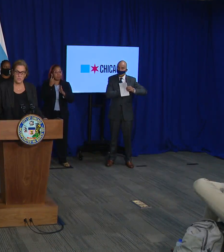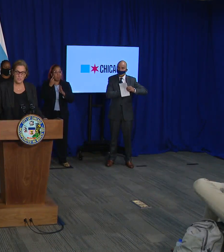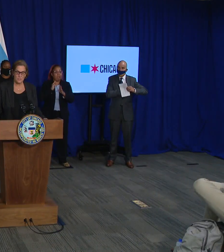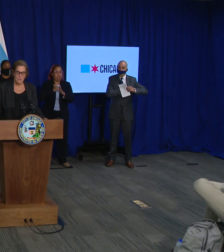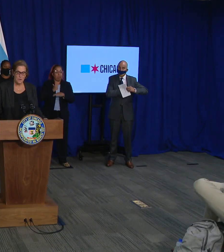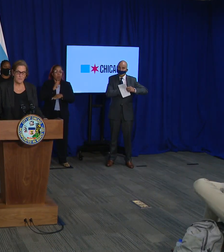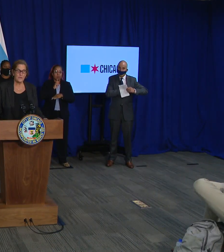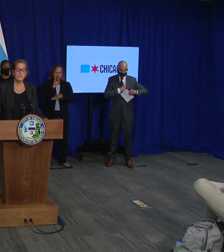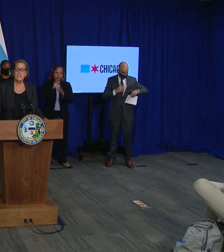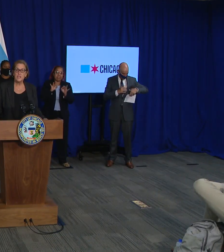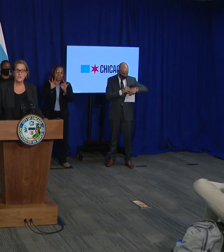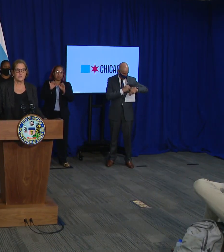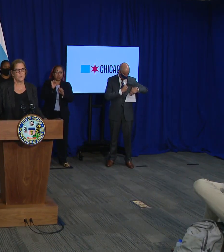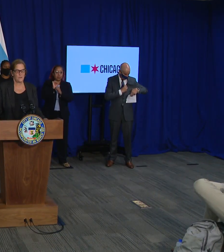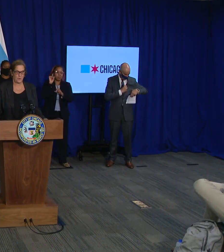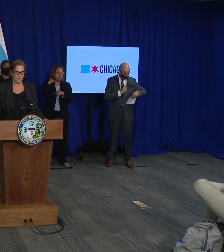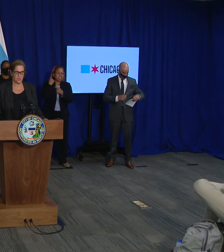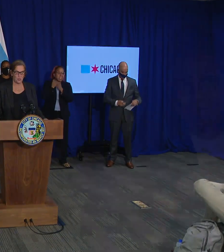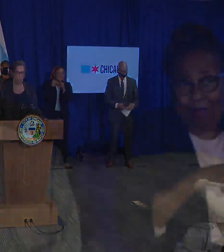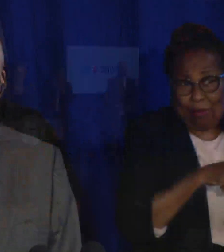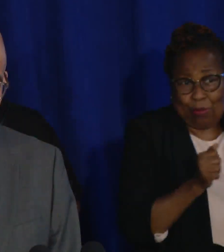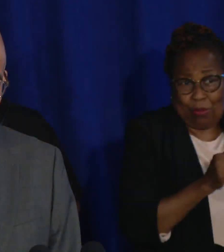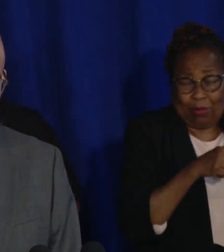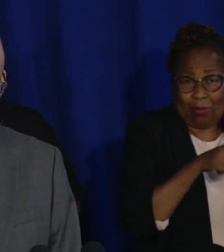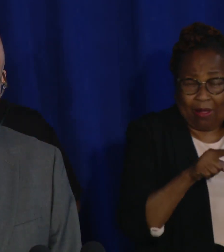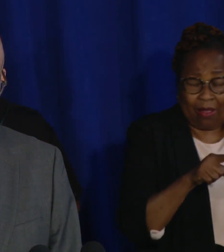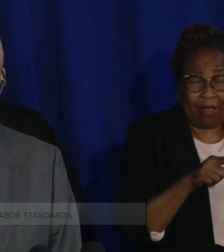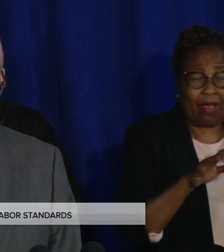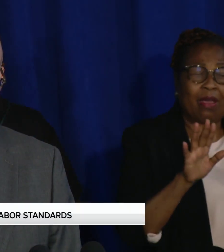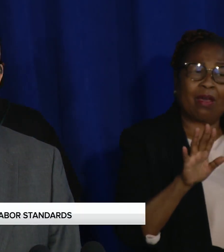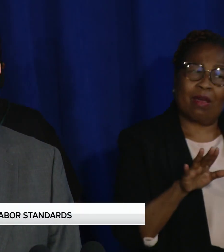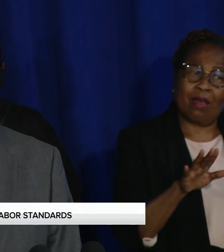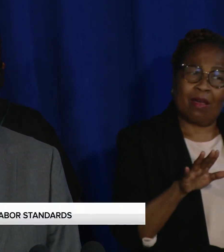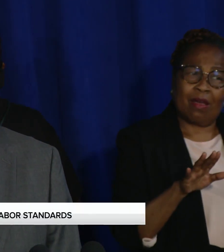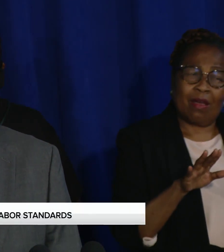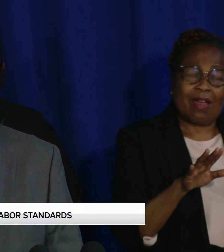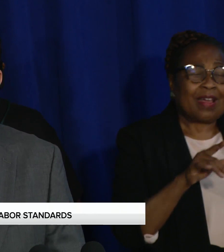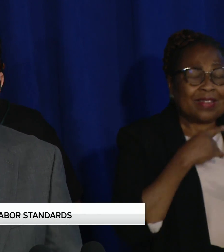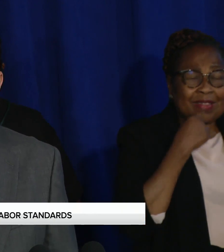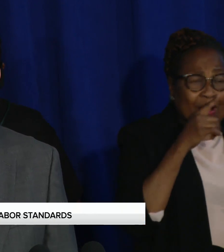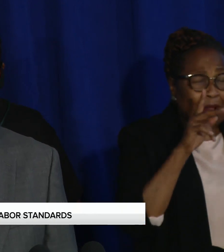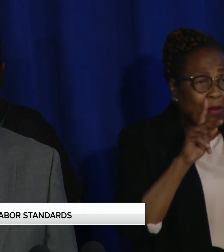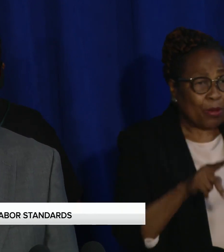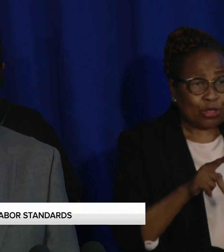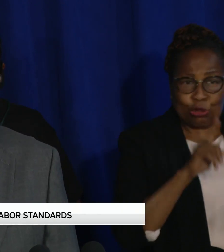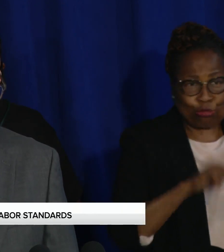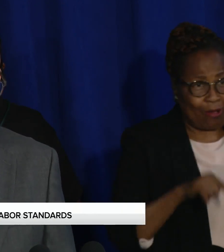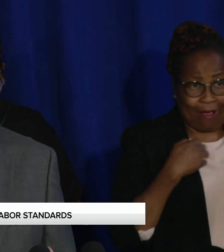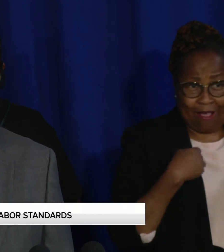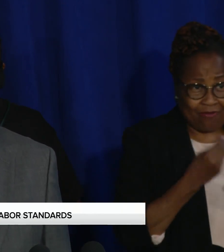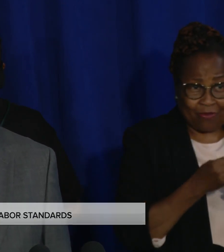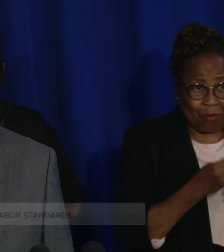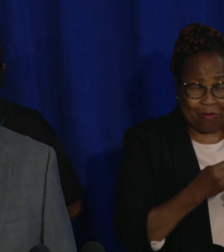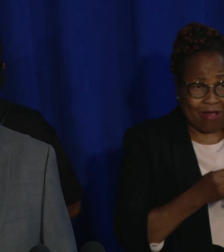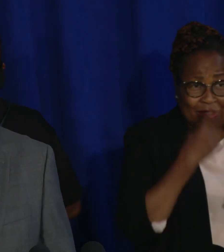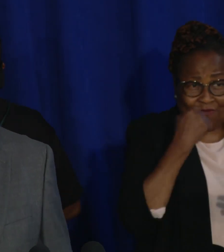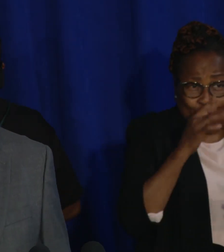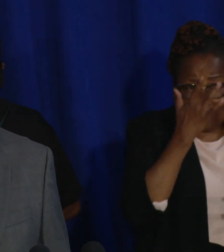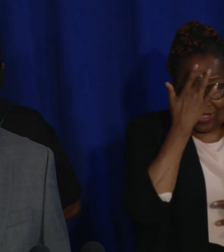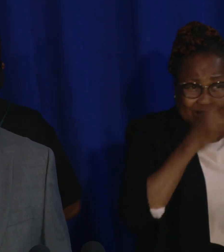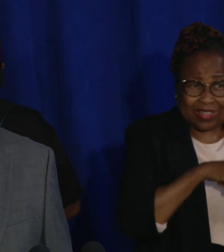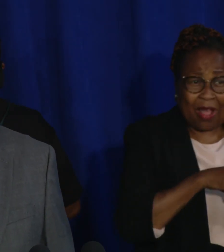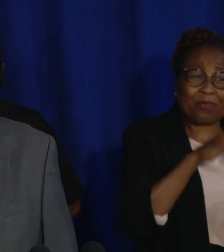ahead while celebrating a win at City Hall. Depriving a worker of paid sick leave is stealing hard-earned